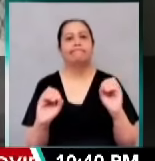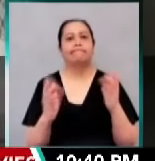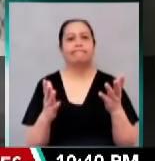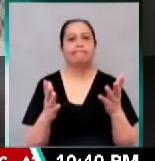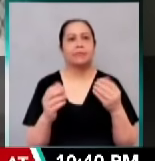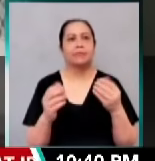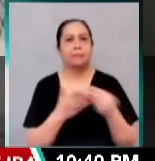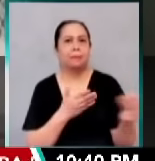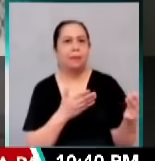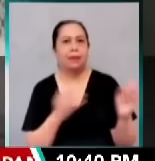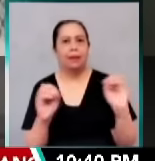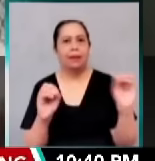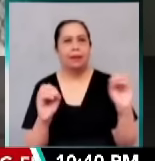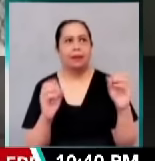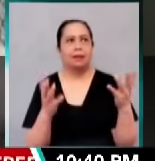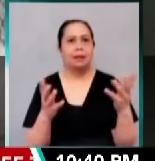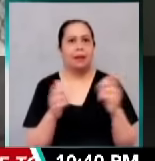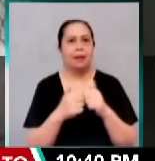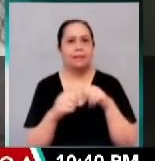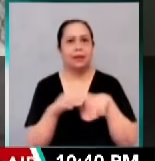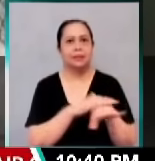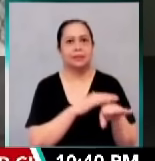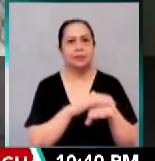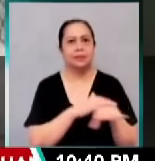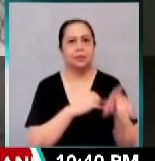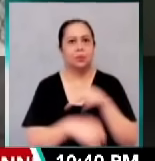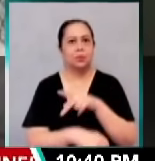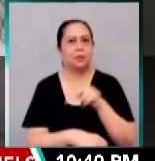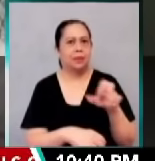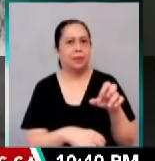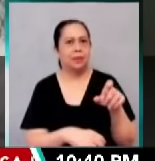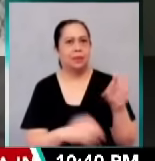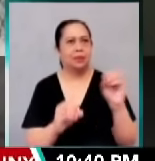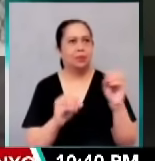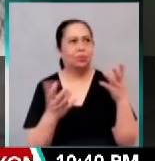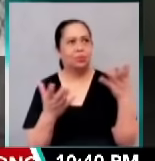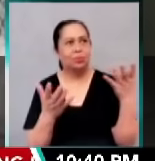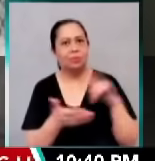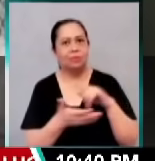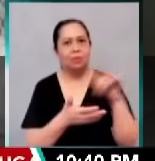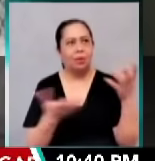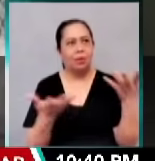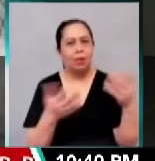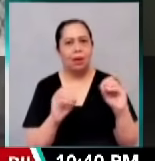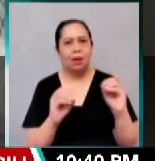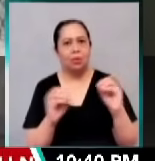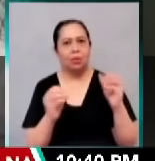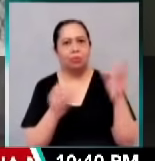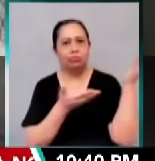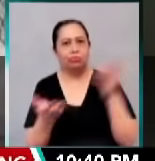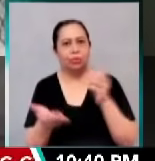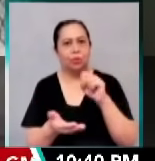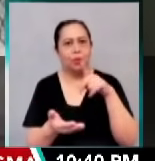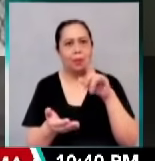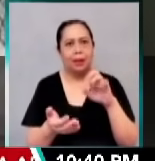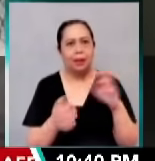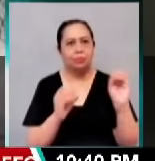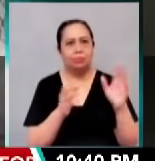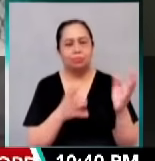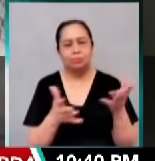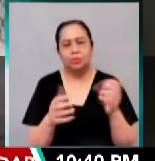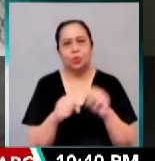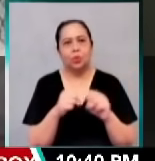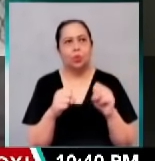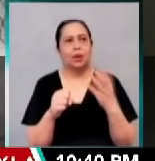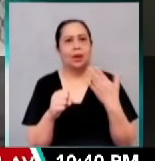or have access to the PPEs because there were no flights and then no suppliers. So we only have to make do